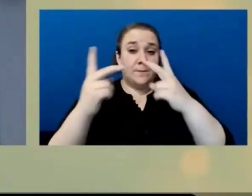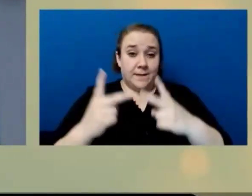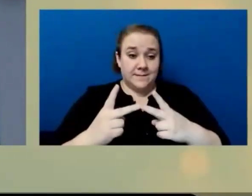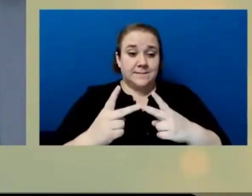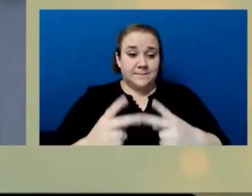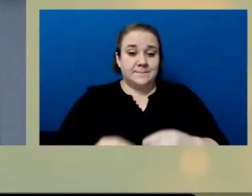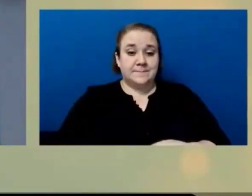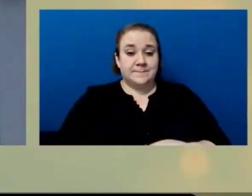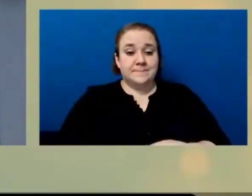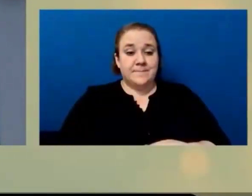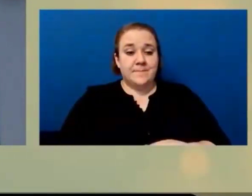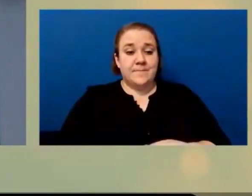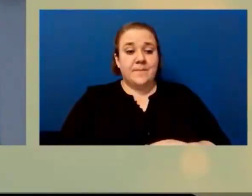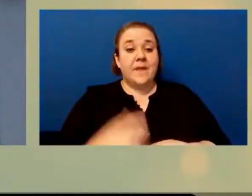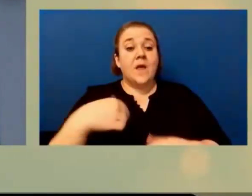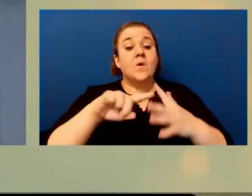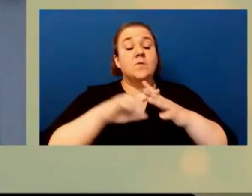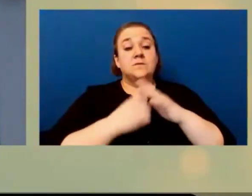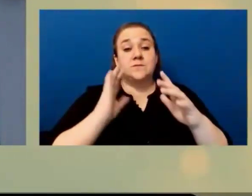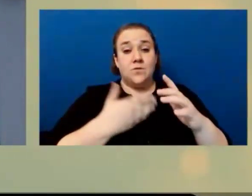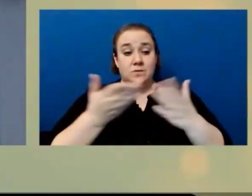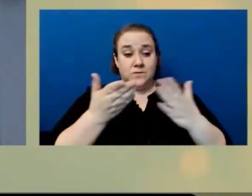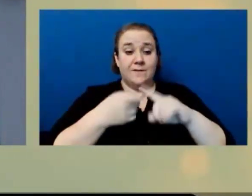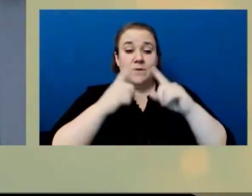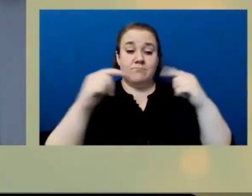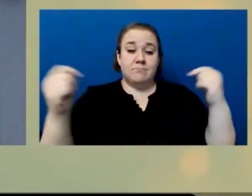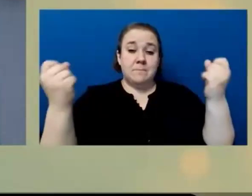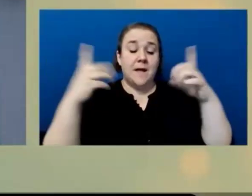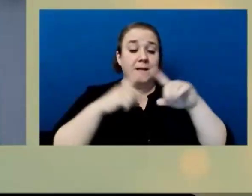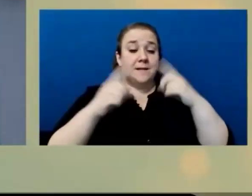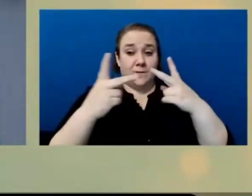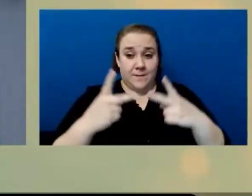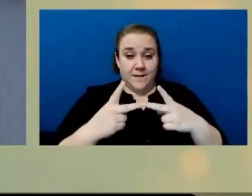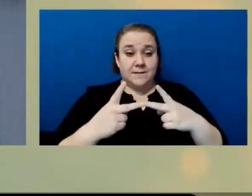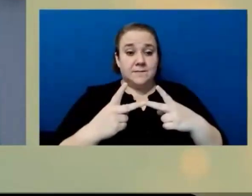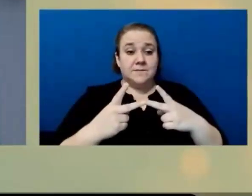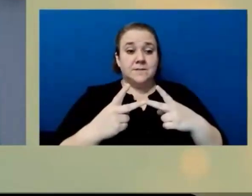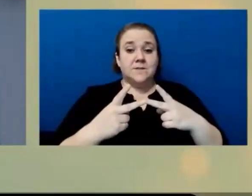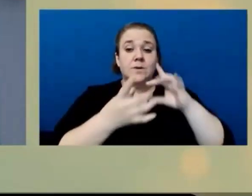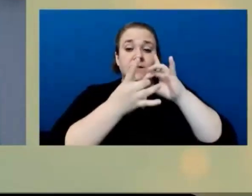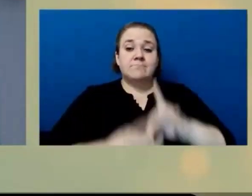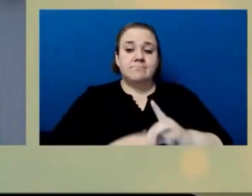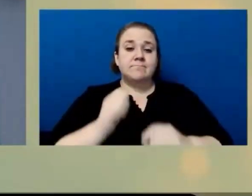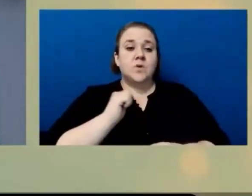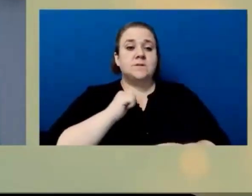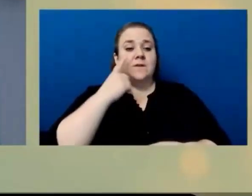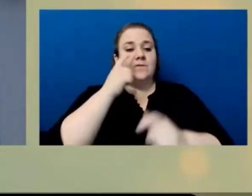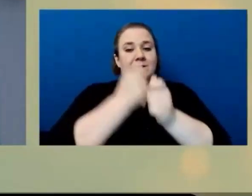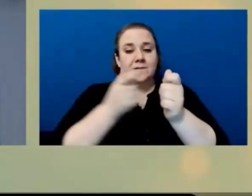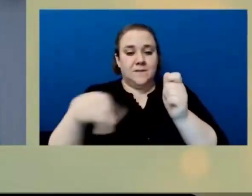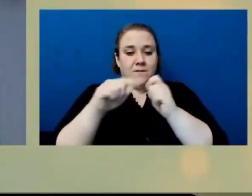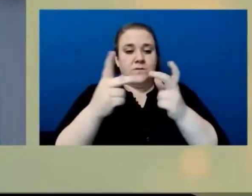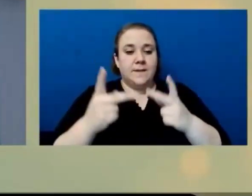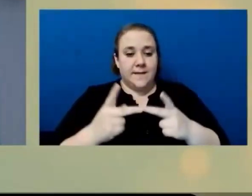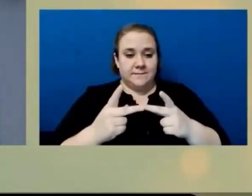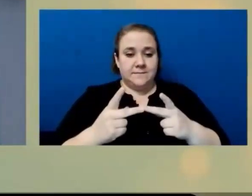worshiping from so many places. As we begin our service from diverse locations this morning, may we ground ourselves